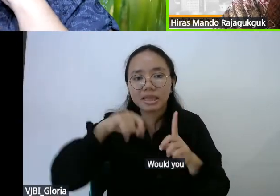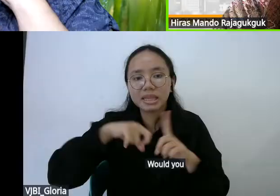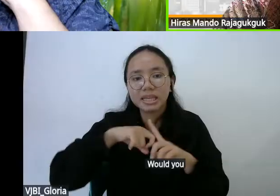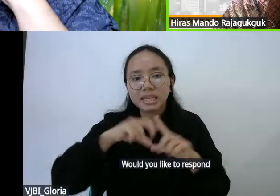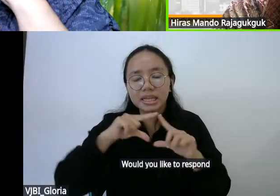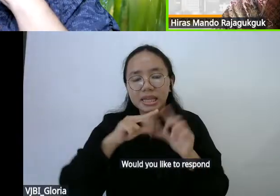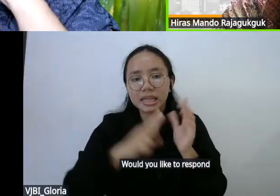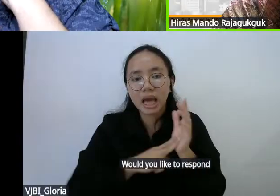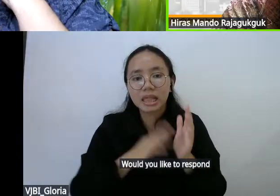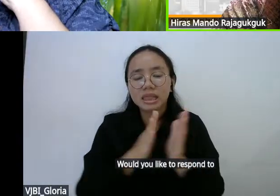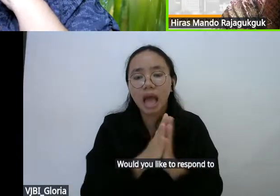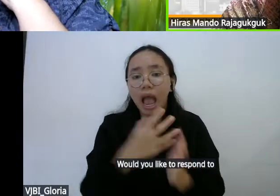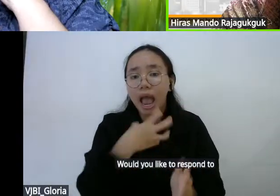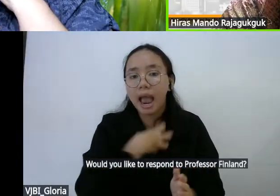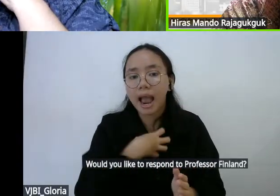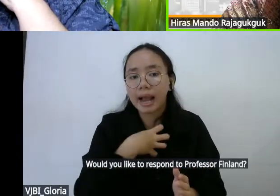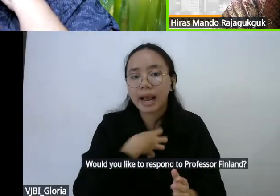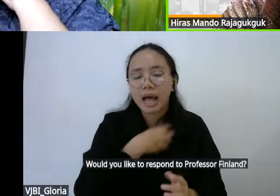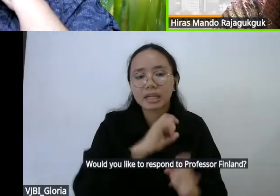that, Professor Violet?